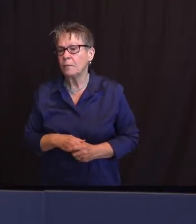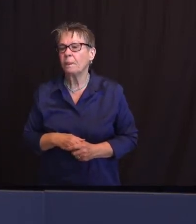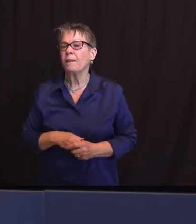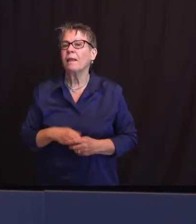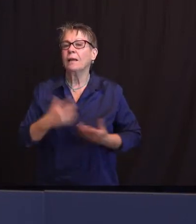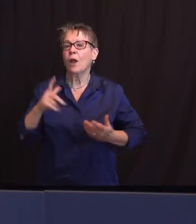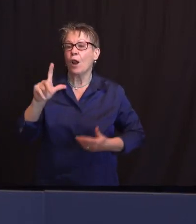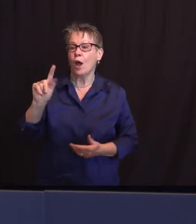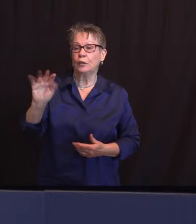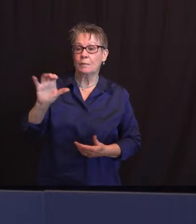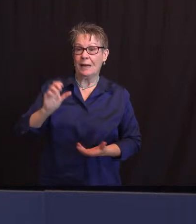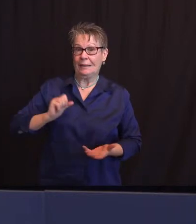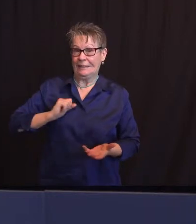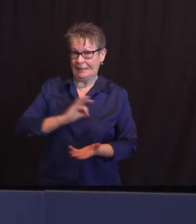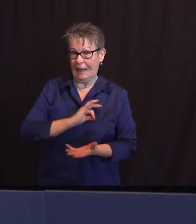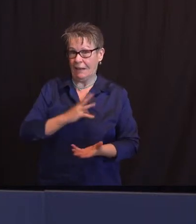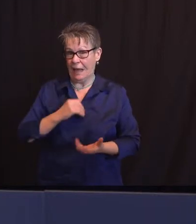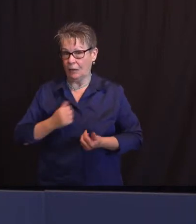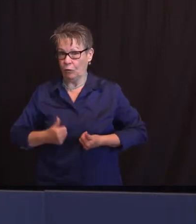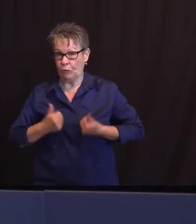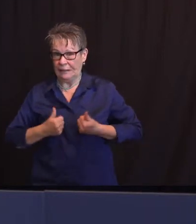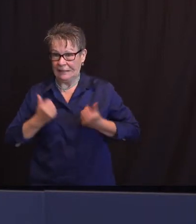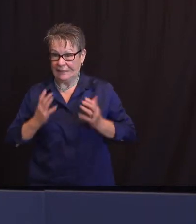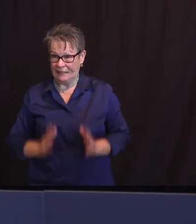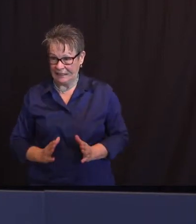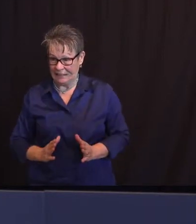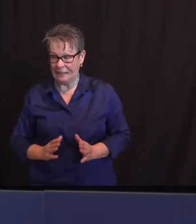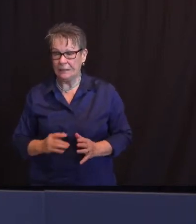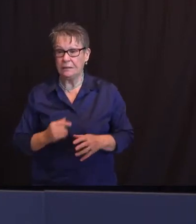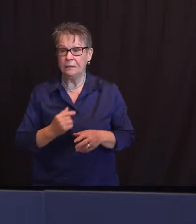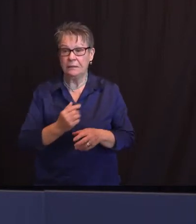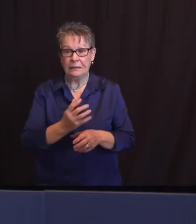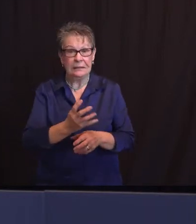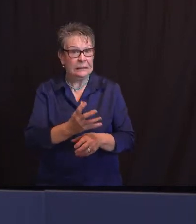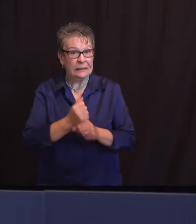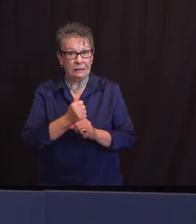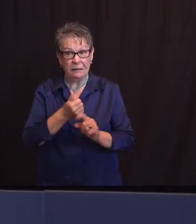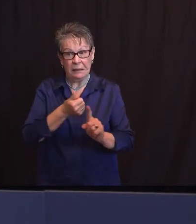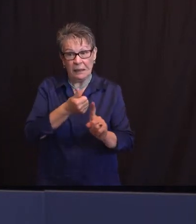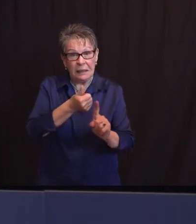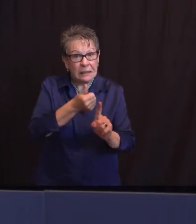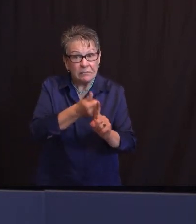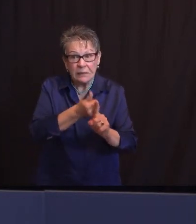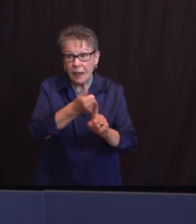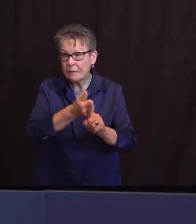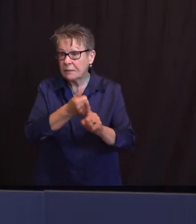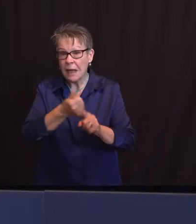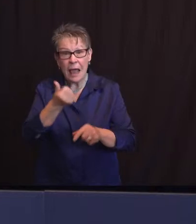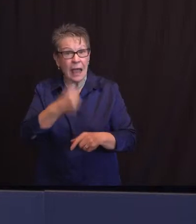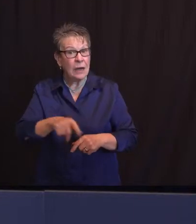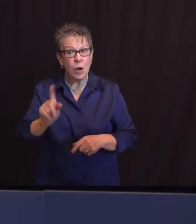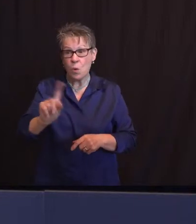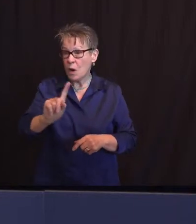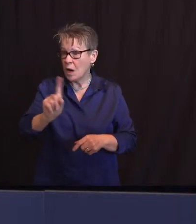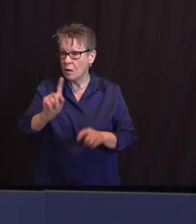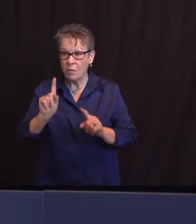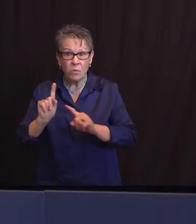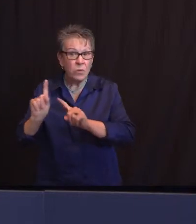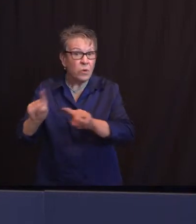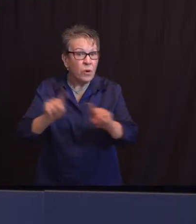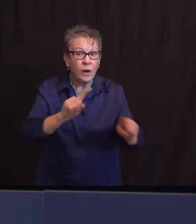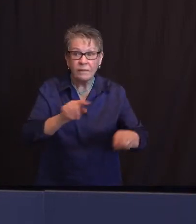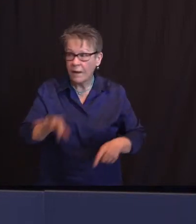are eligible statewide and can access vaccines on their own anywhere where appointments in the